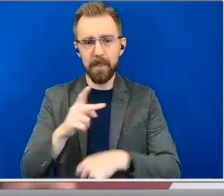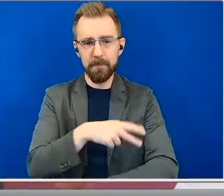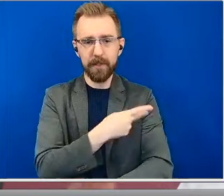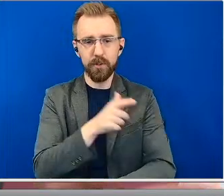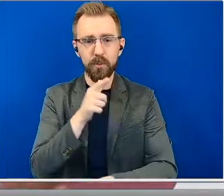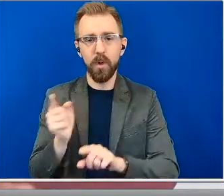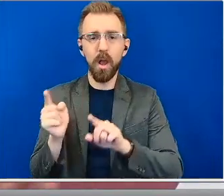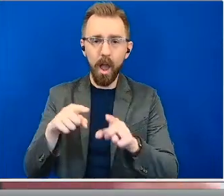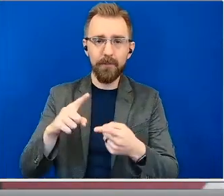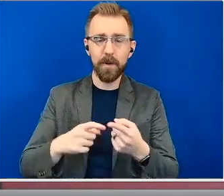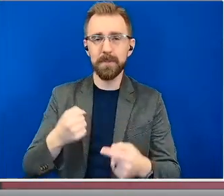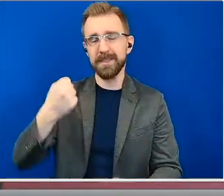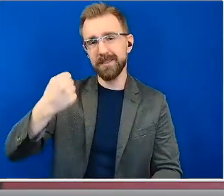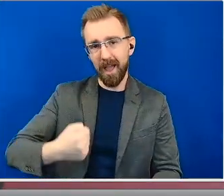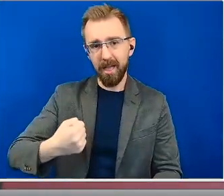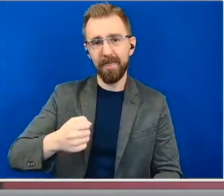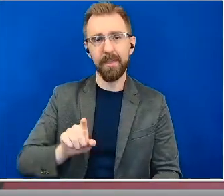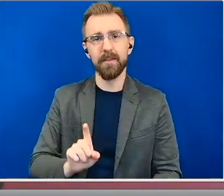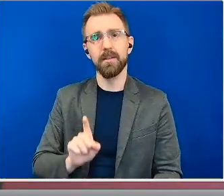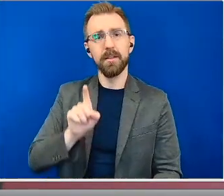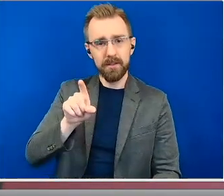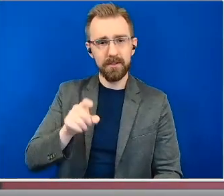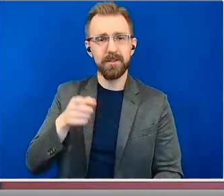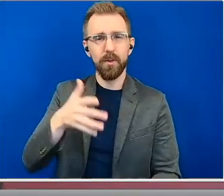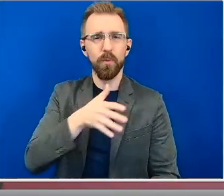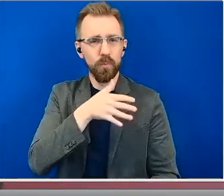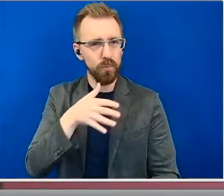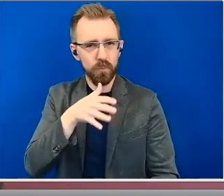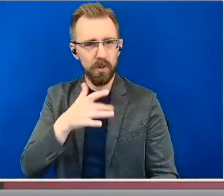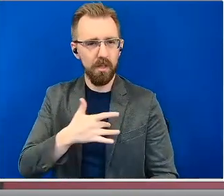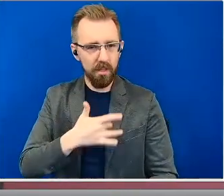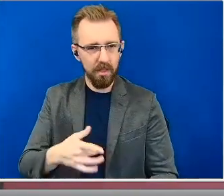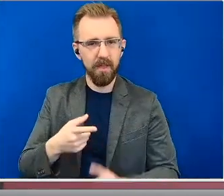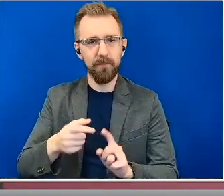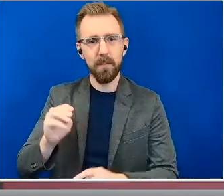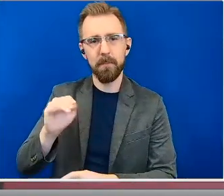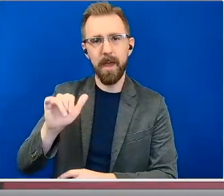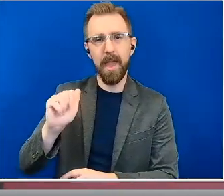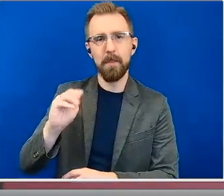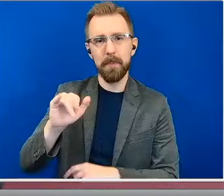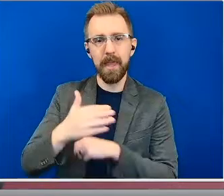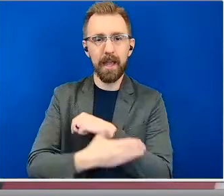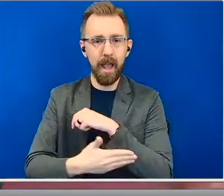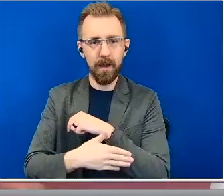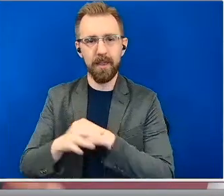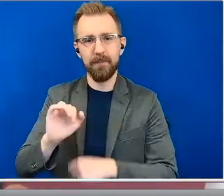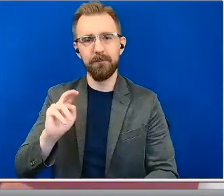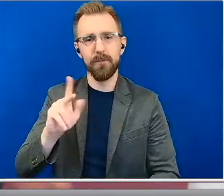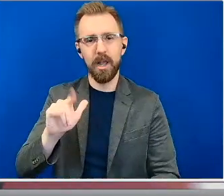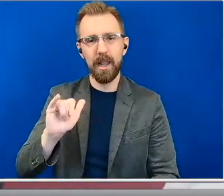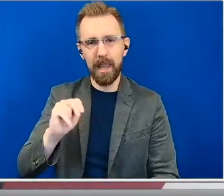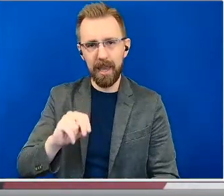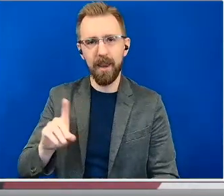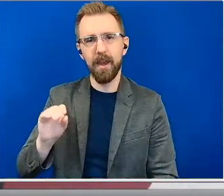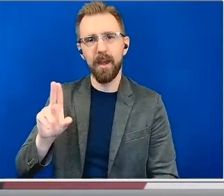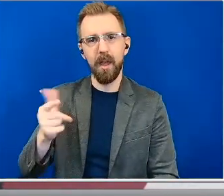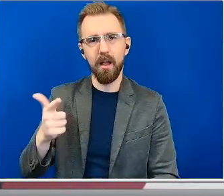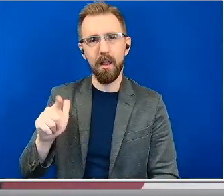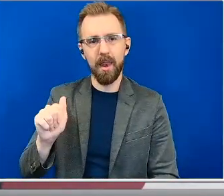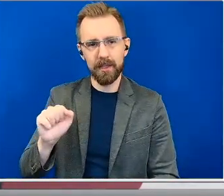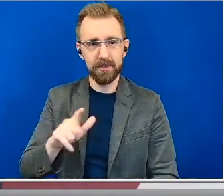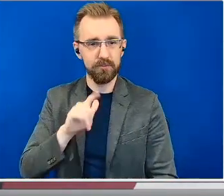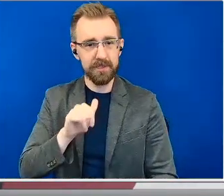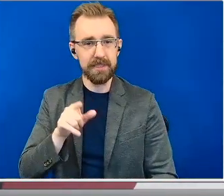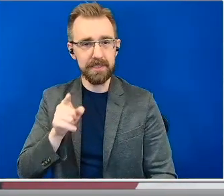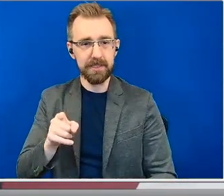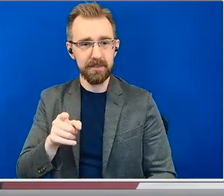most of our patients are rural. You know, they come from Miami County, Franklin, Douglas County. So these are really Kansans, right? They're true